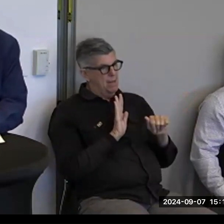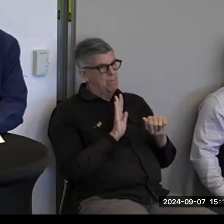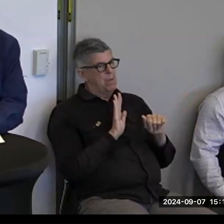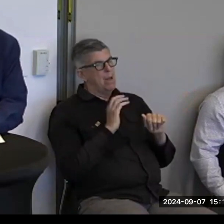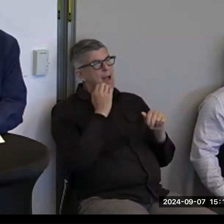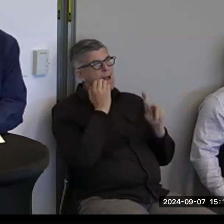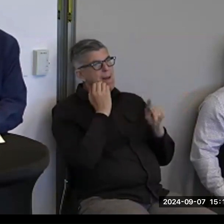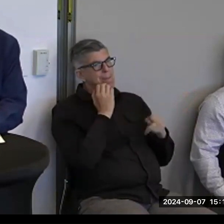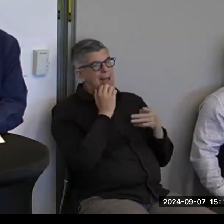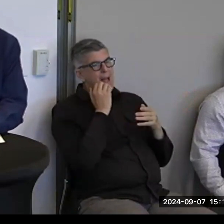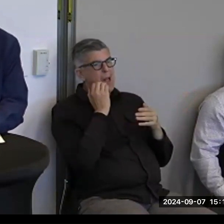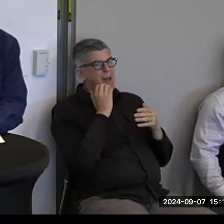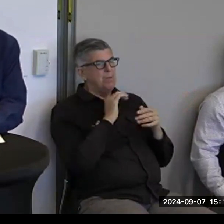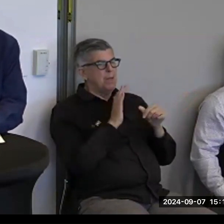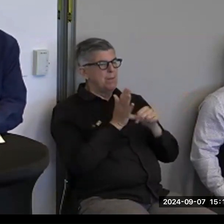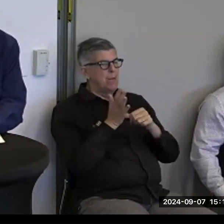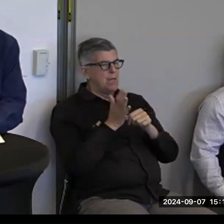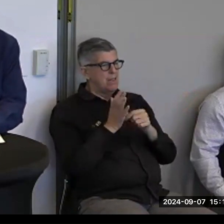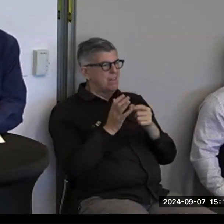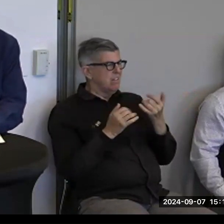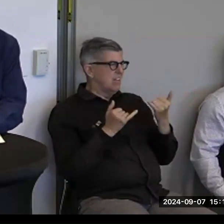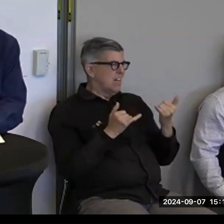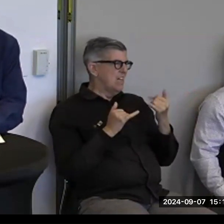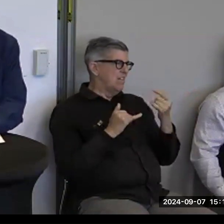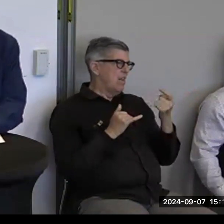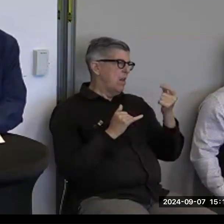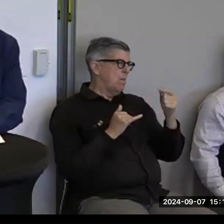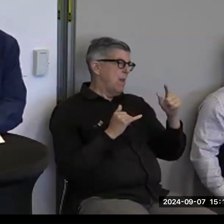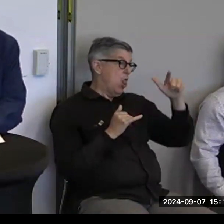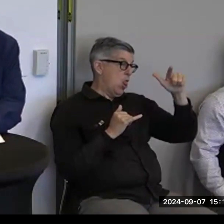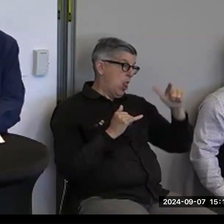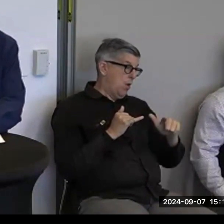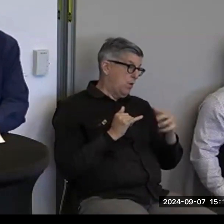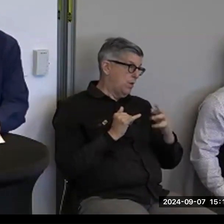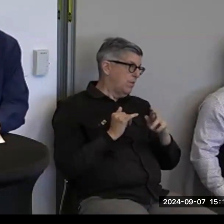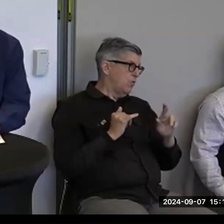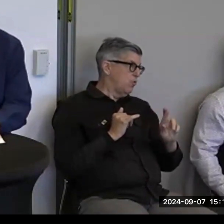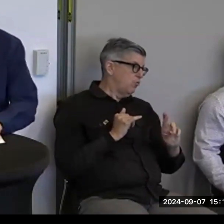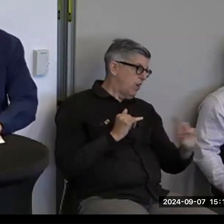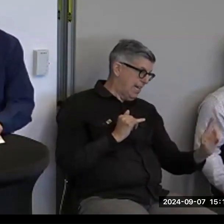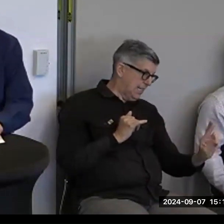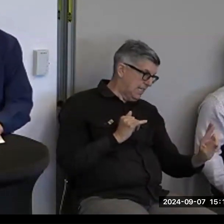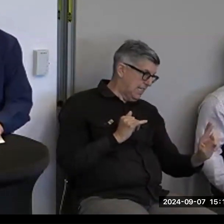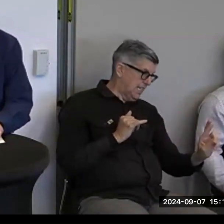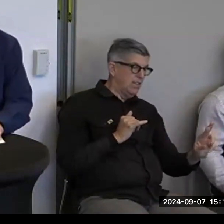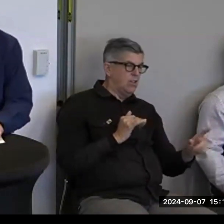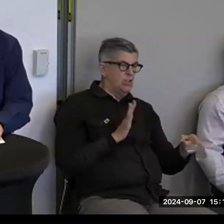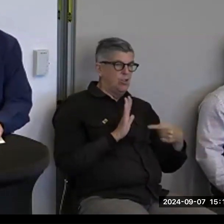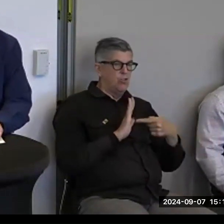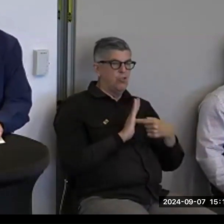it a little bit lower and to the right to accommodate some other things I want to point out.